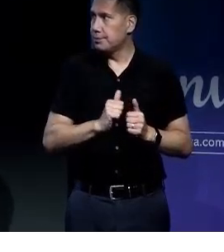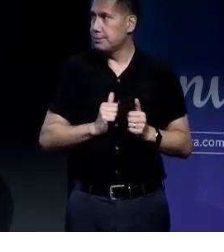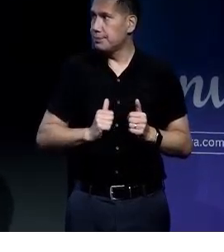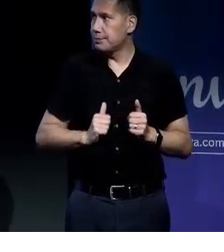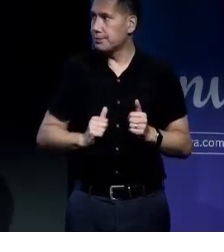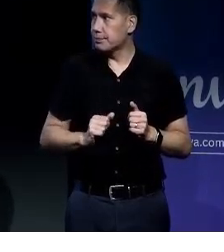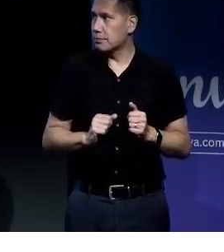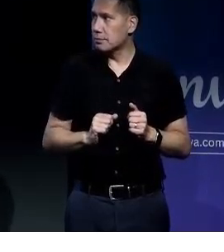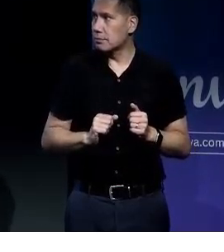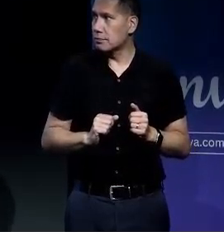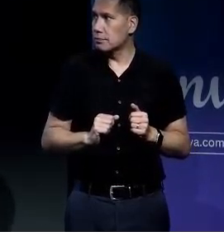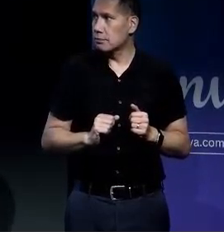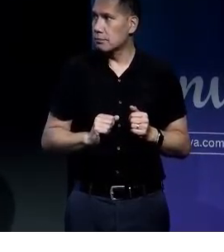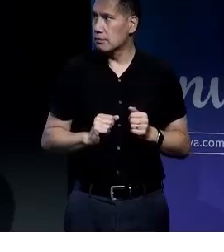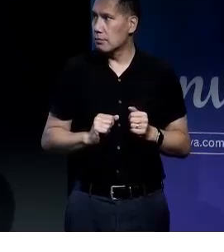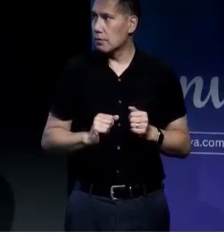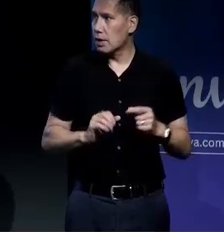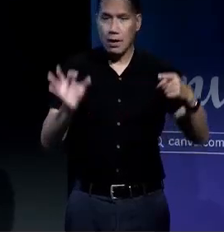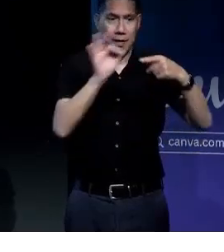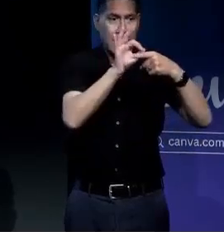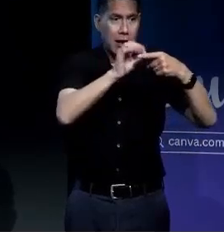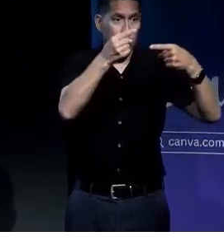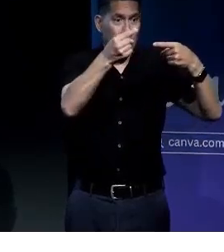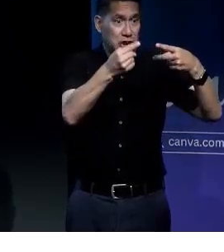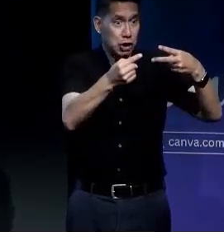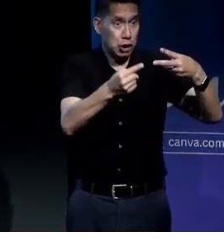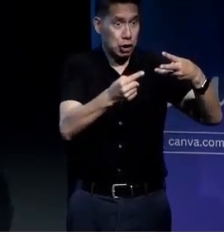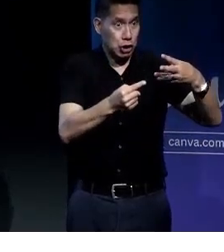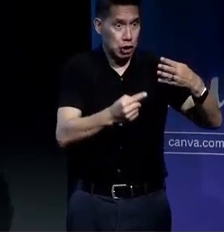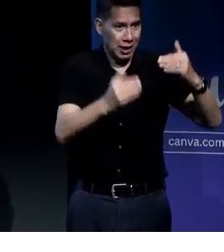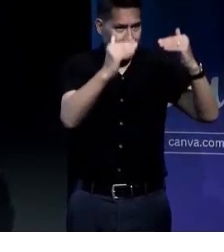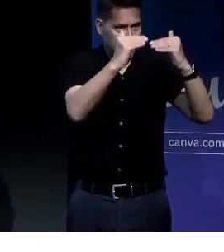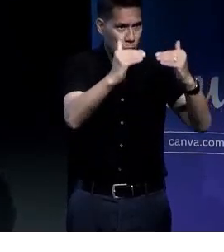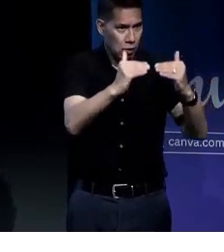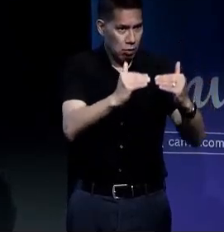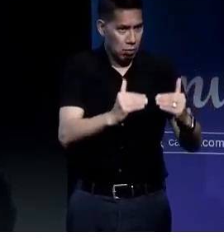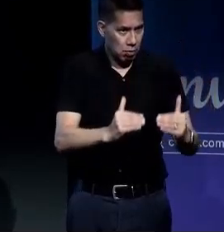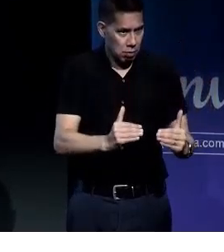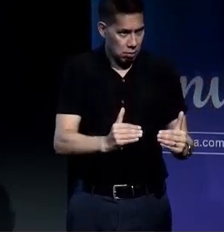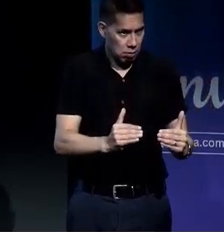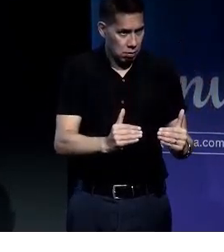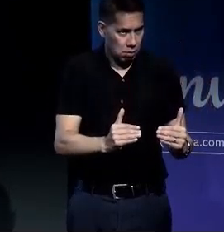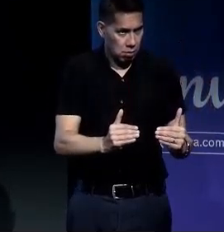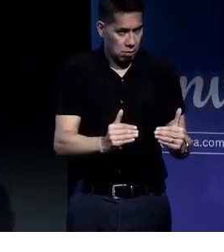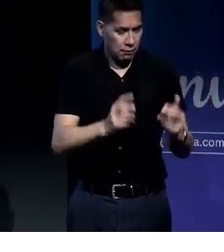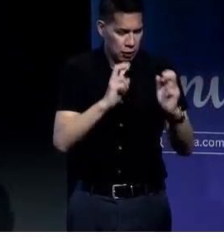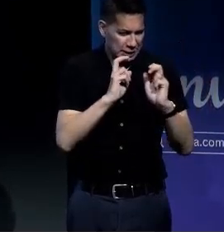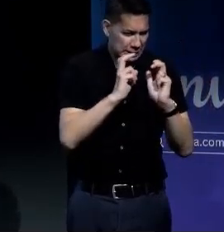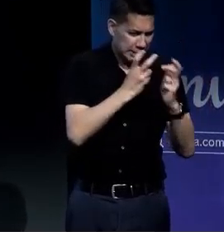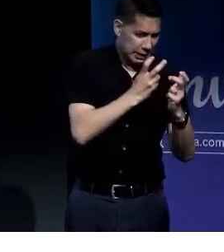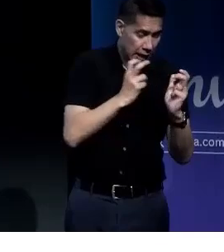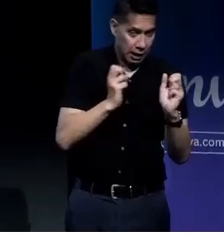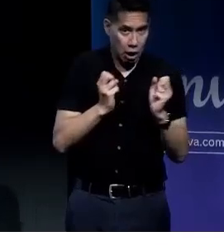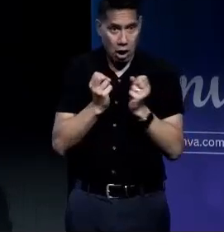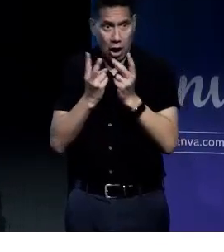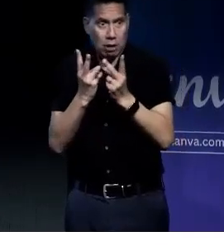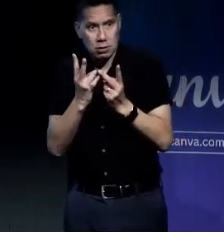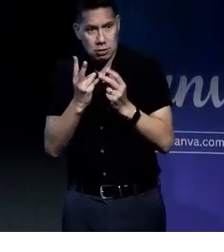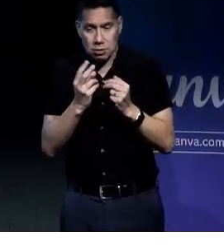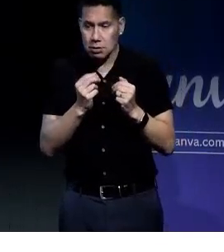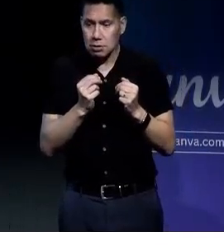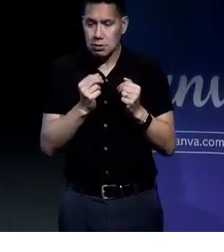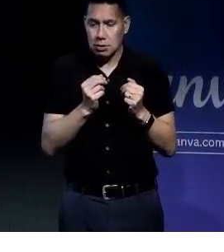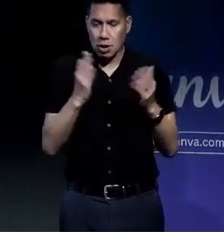the colour at each level of dark and light is